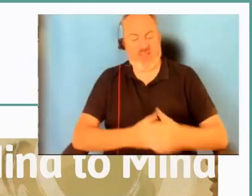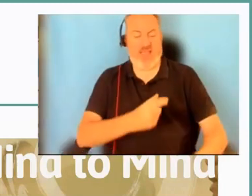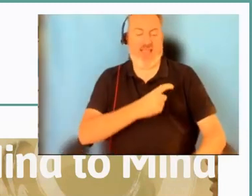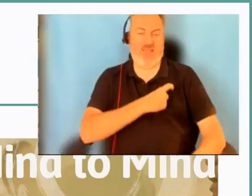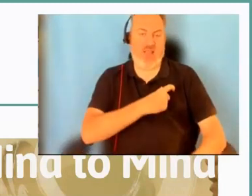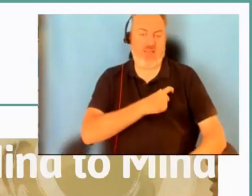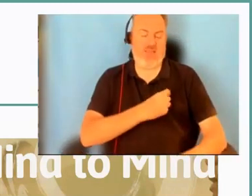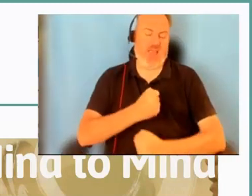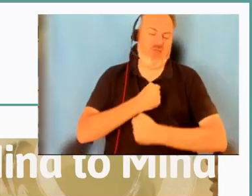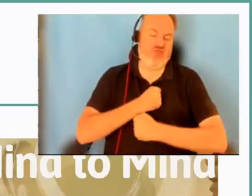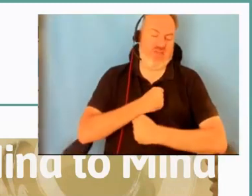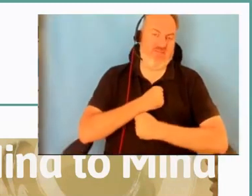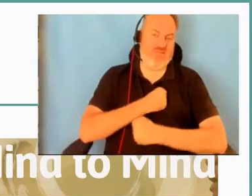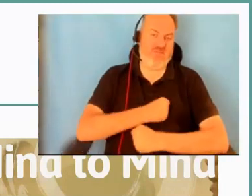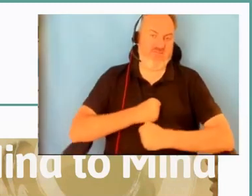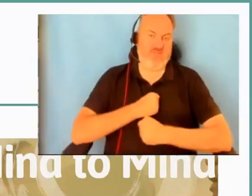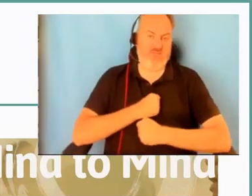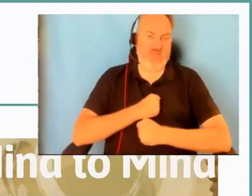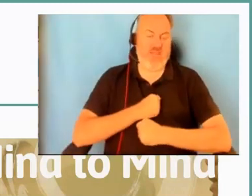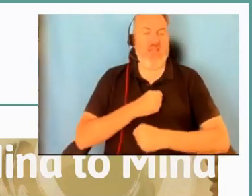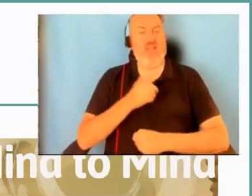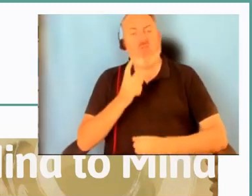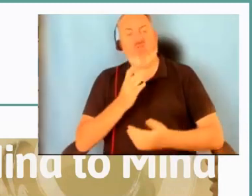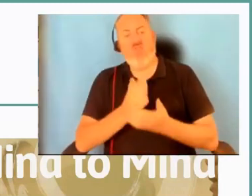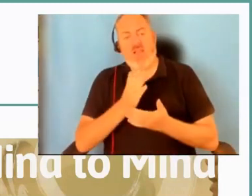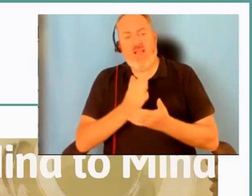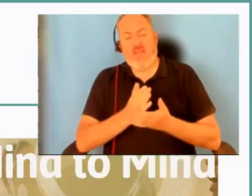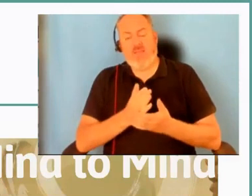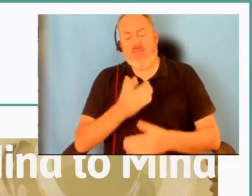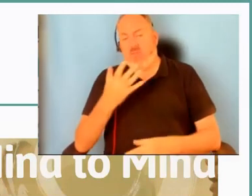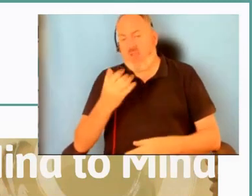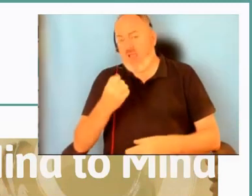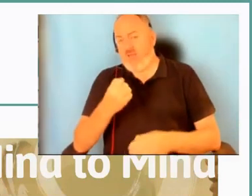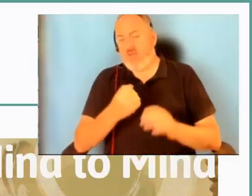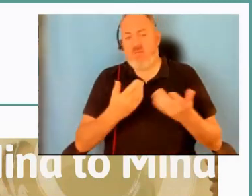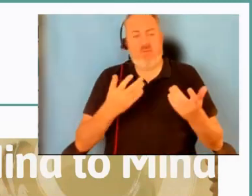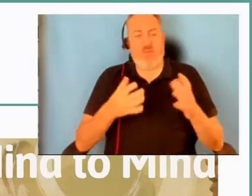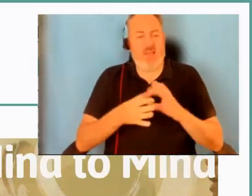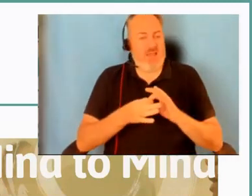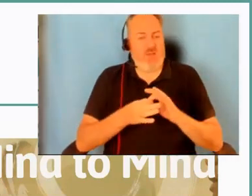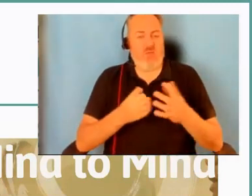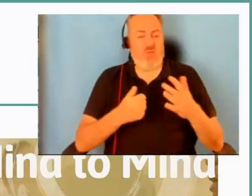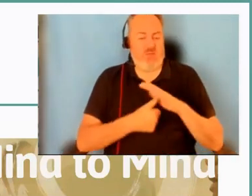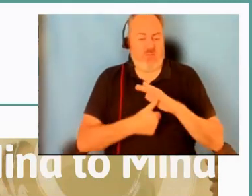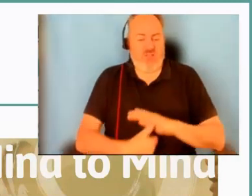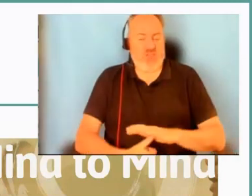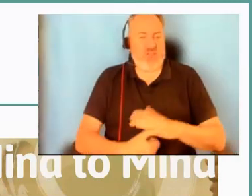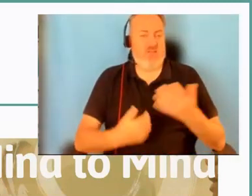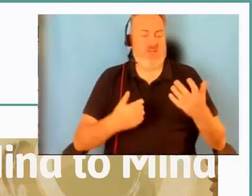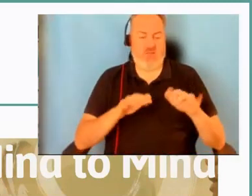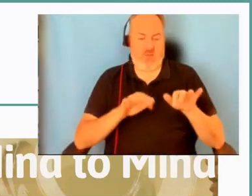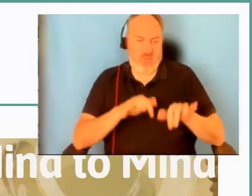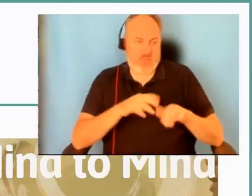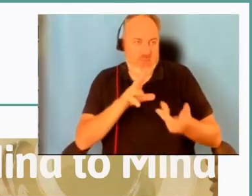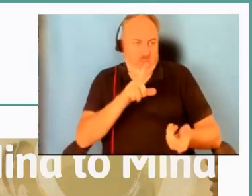it is there are various different pages it might be on anxiety, it might be on depression, where you can get advice